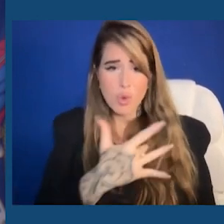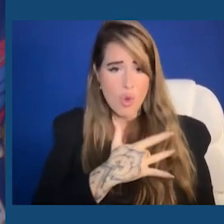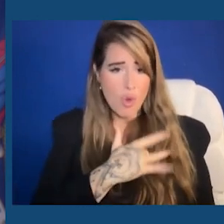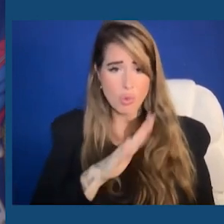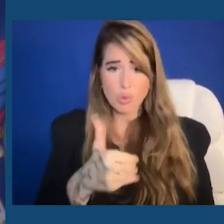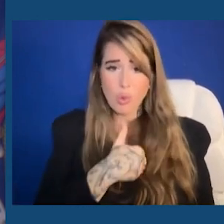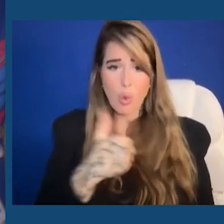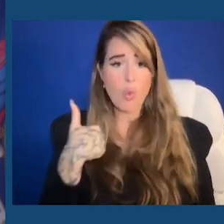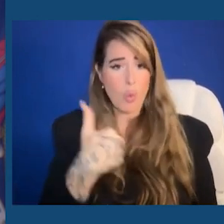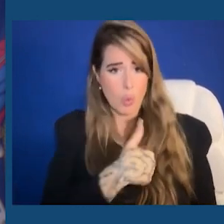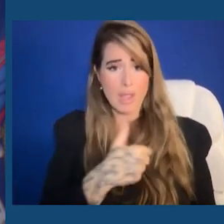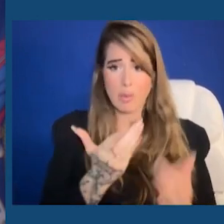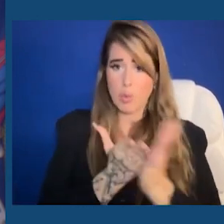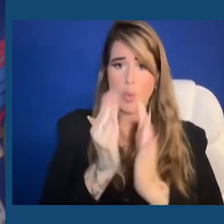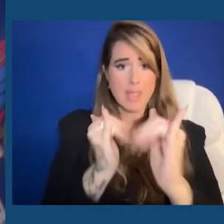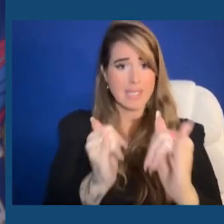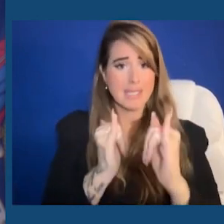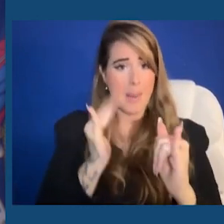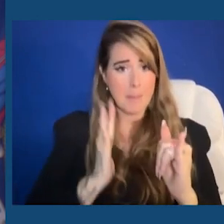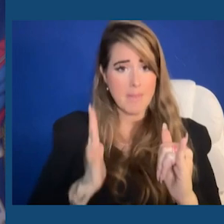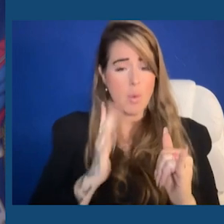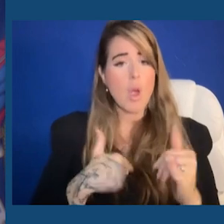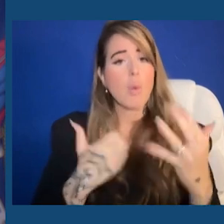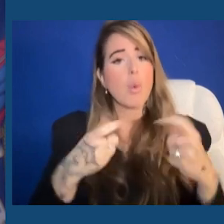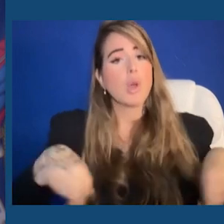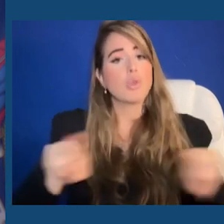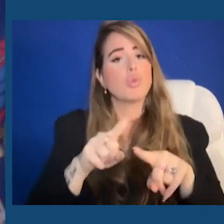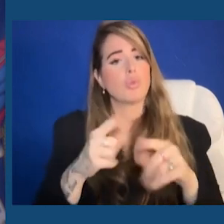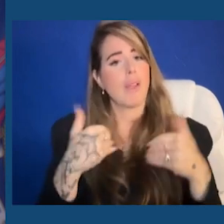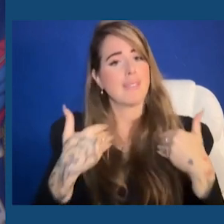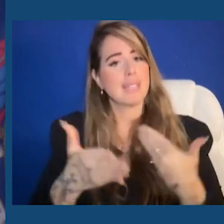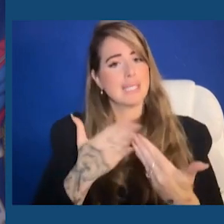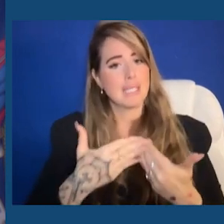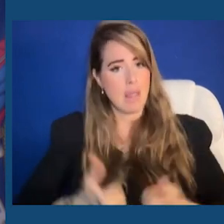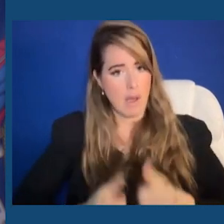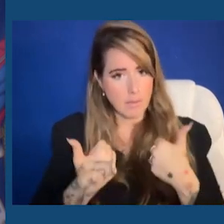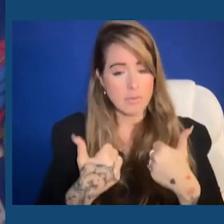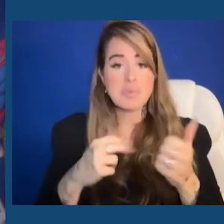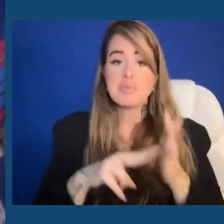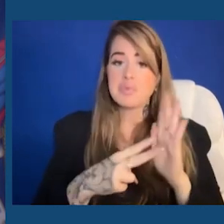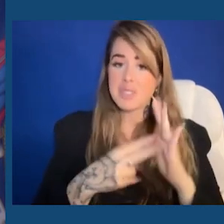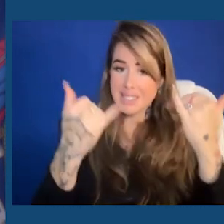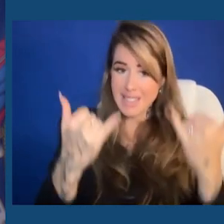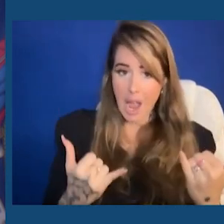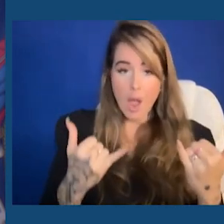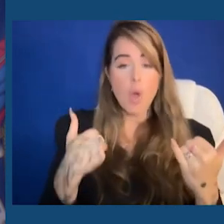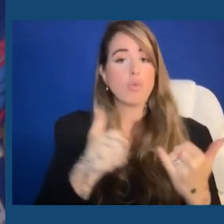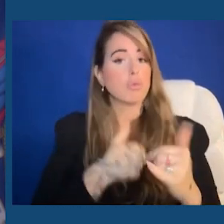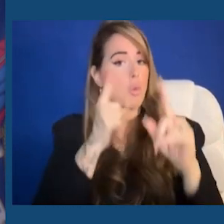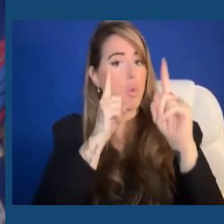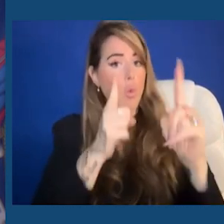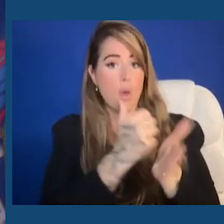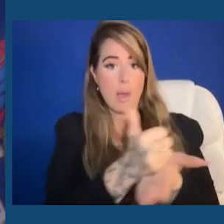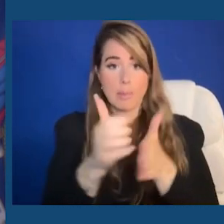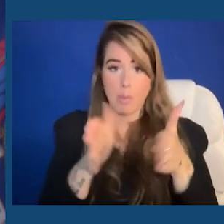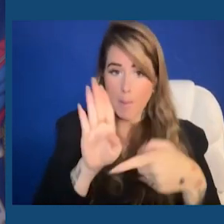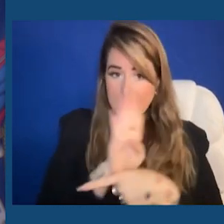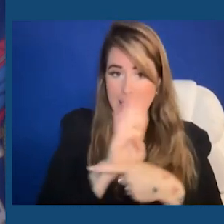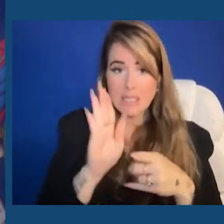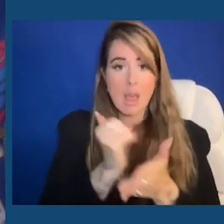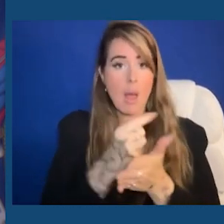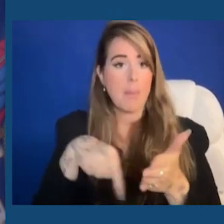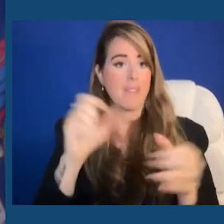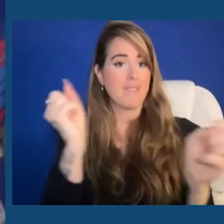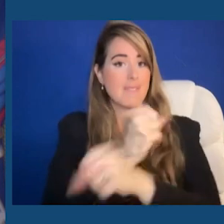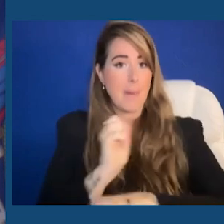personally, and I want to make it easier on all of you. So this will help our small businesses, help them fight back. And again,